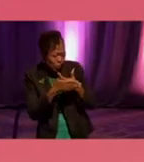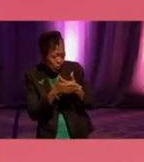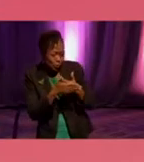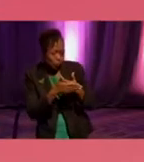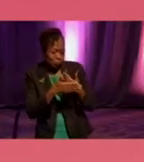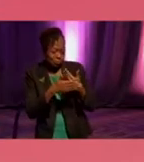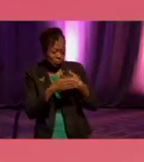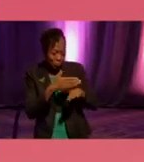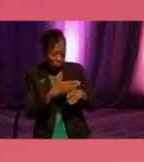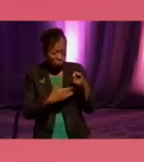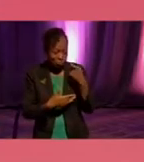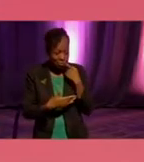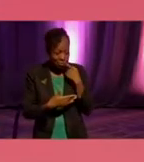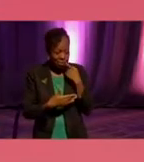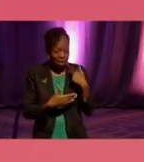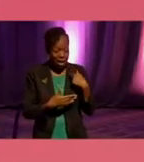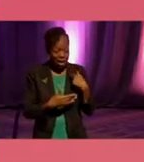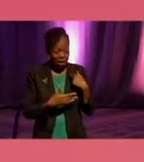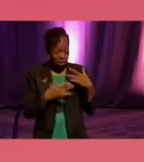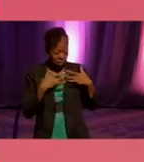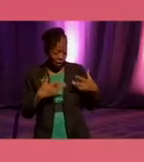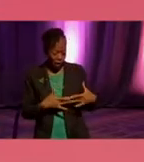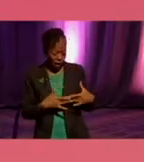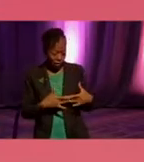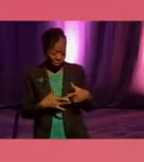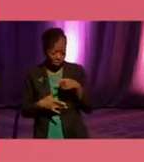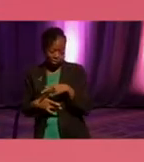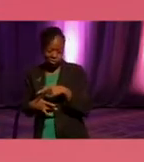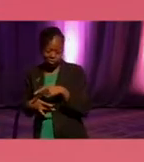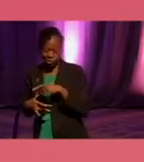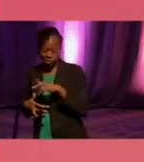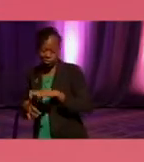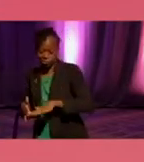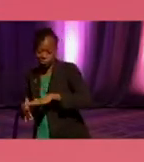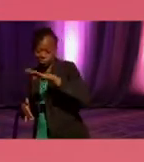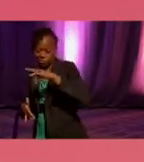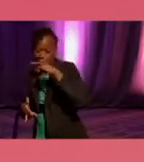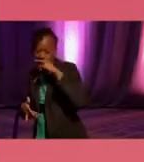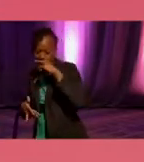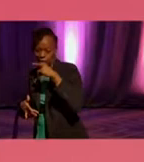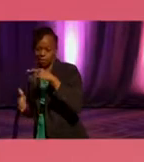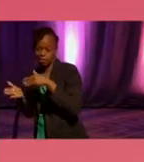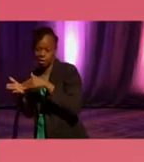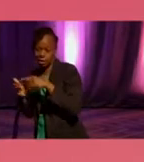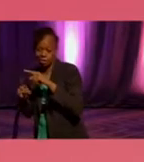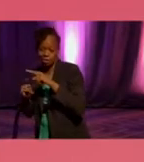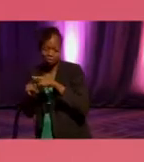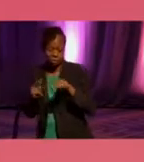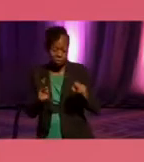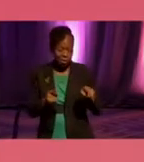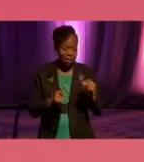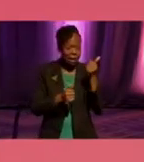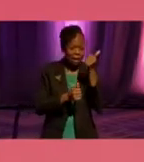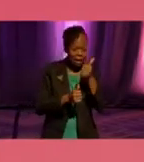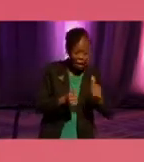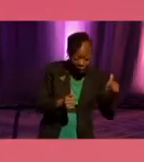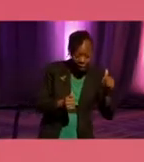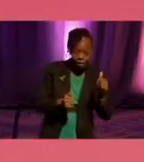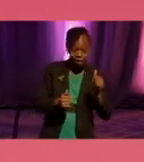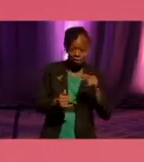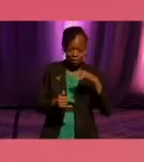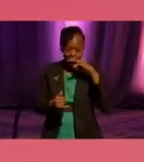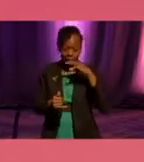are the kids or the babies, but any pediatrician will tell you that the parents are also your patients to